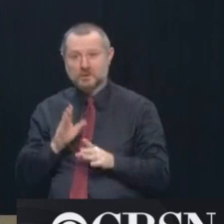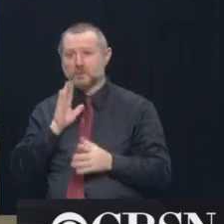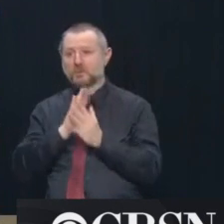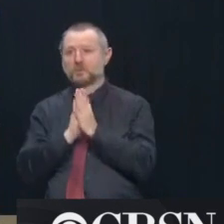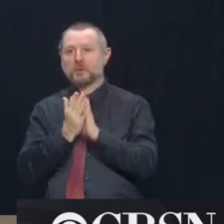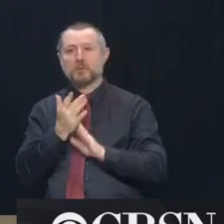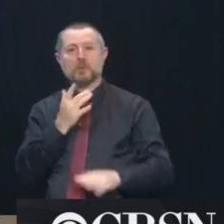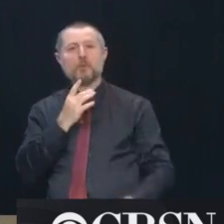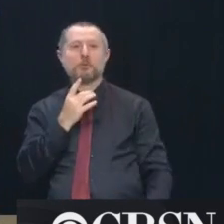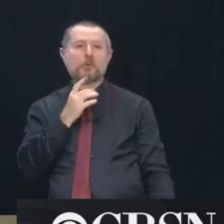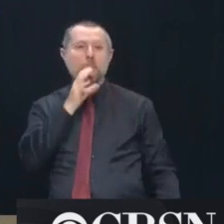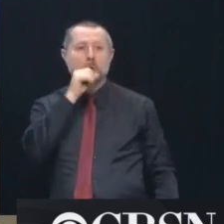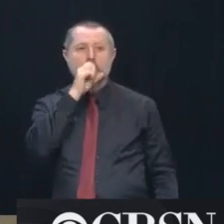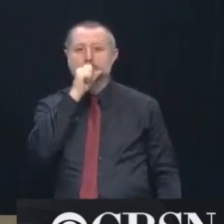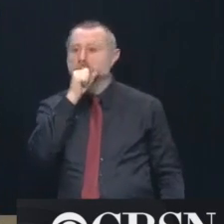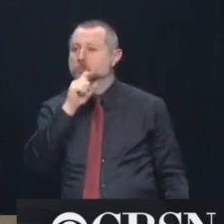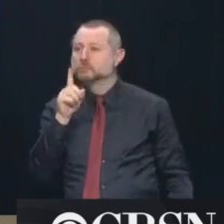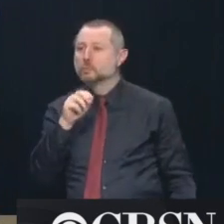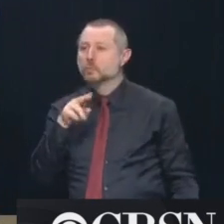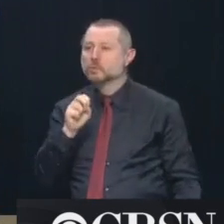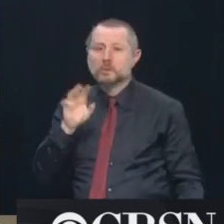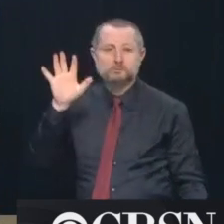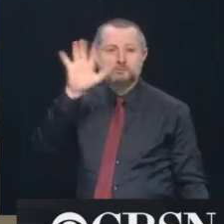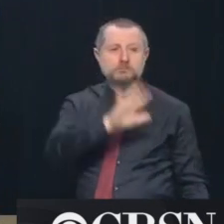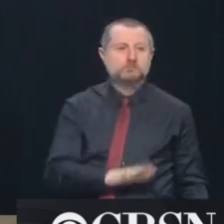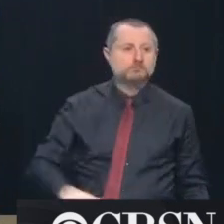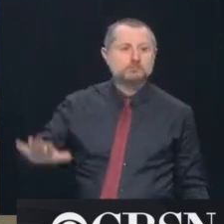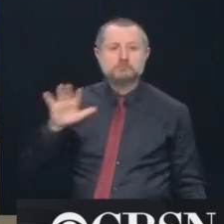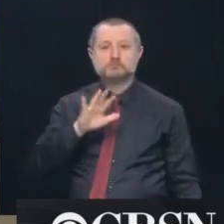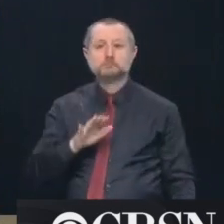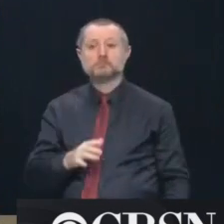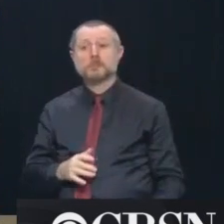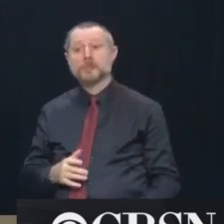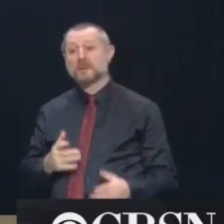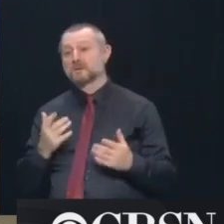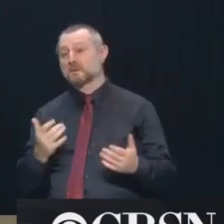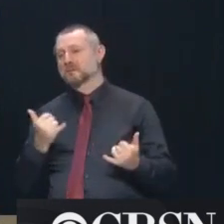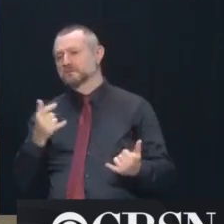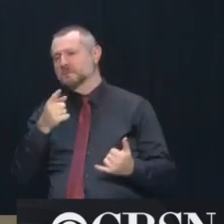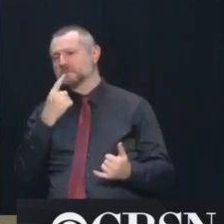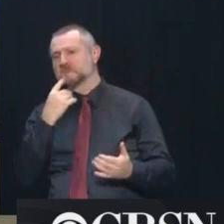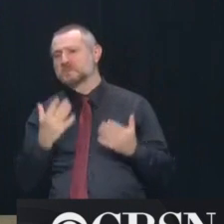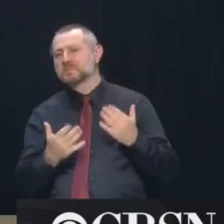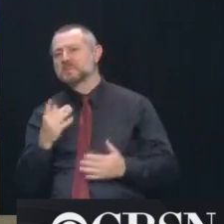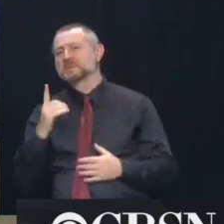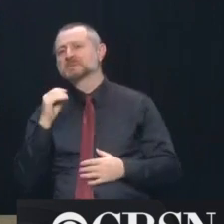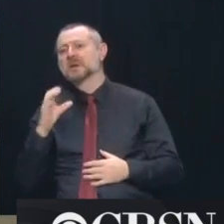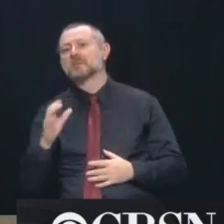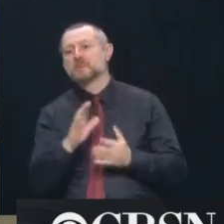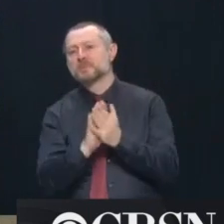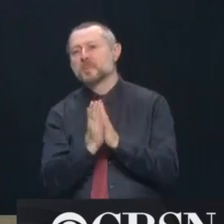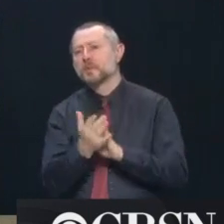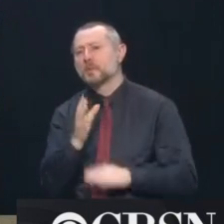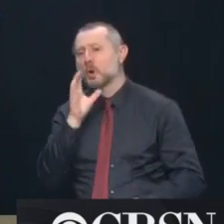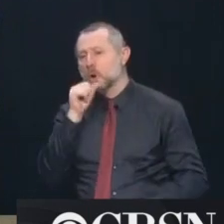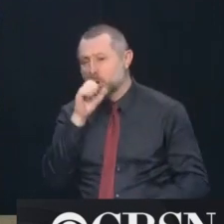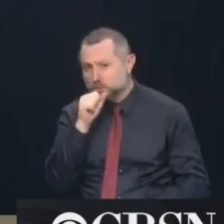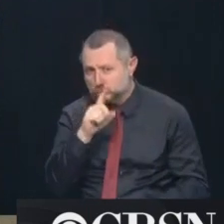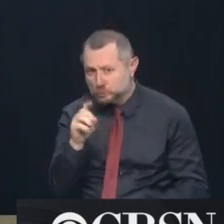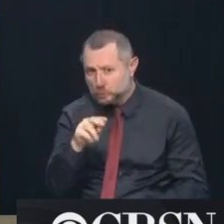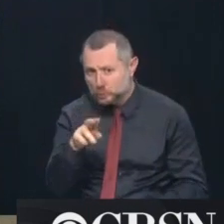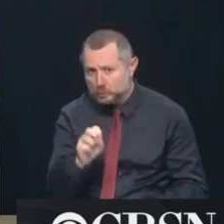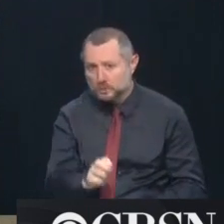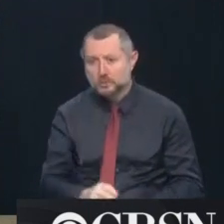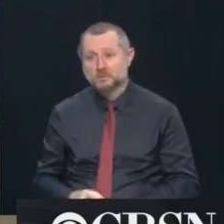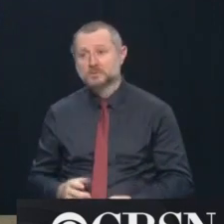mayor said that he expects the city to go into an orange zone in December, and that he can't begin reopening